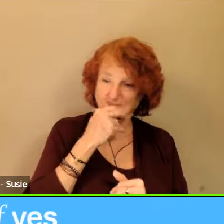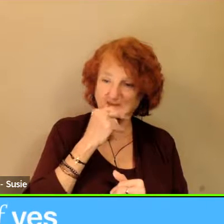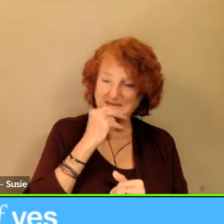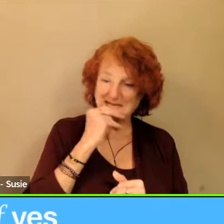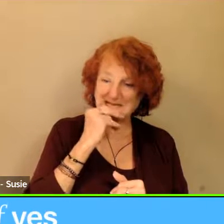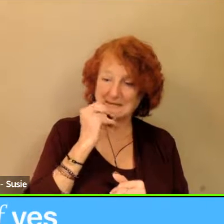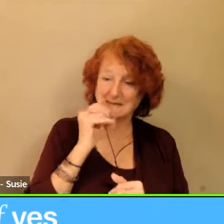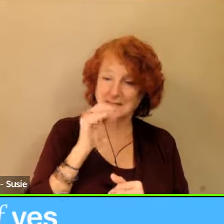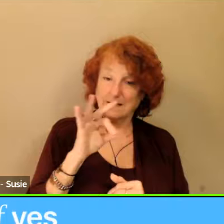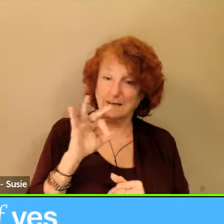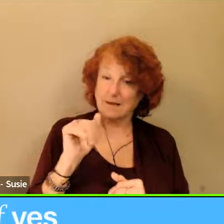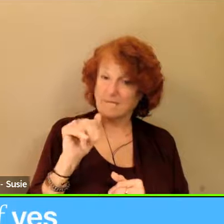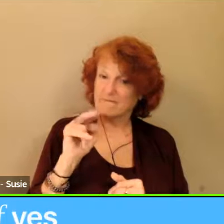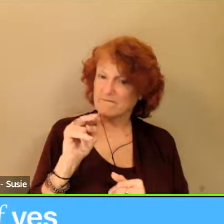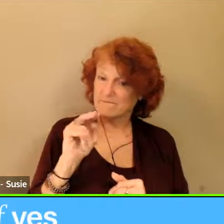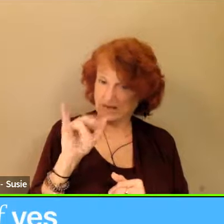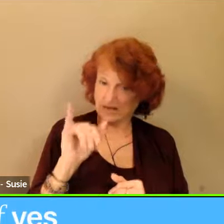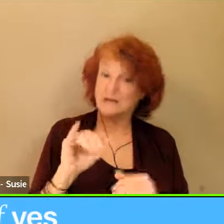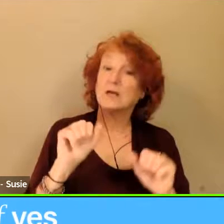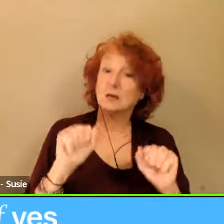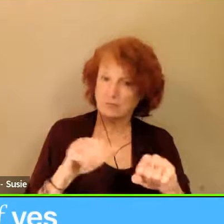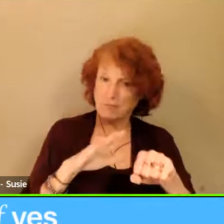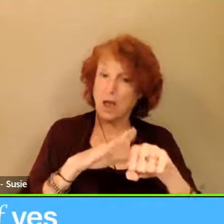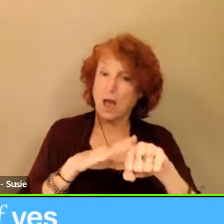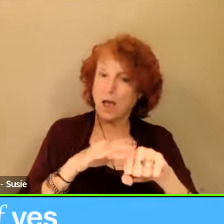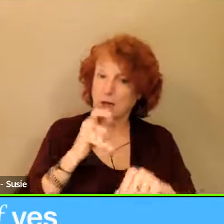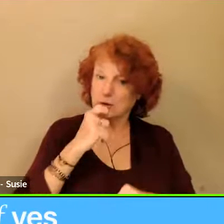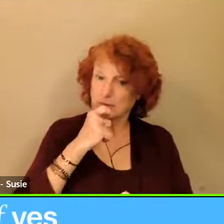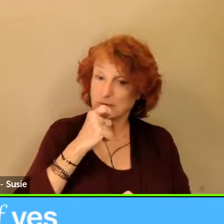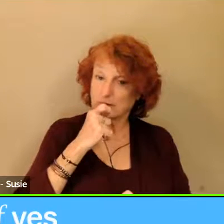Fanny, you should be able to turn on your microphone.